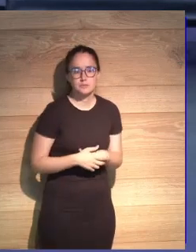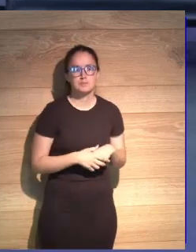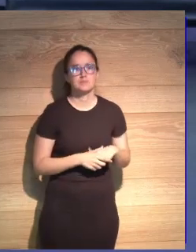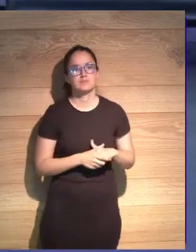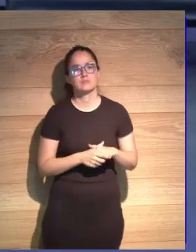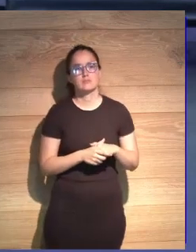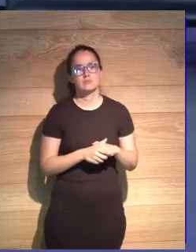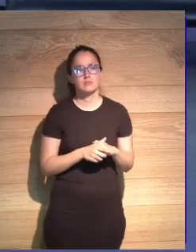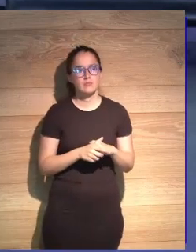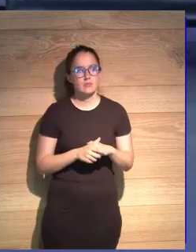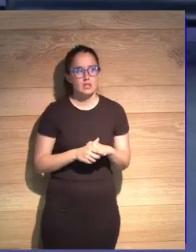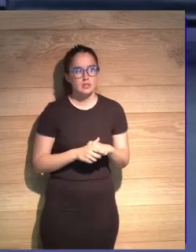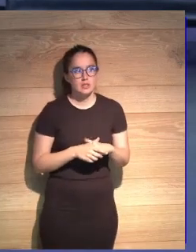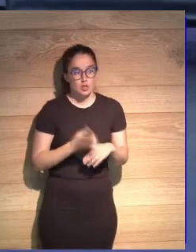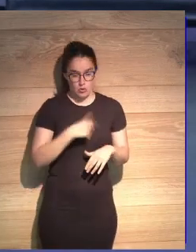it. So